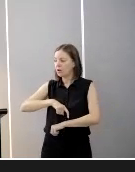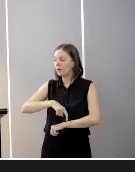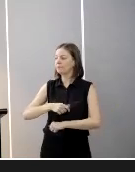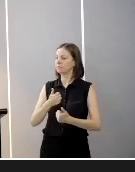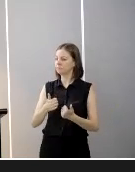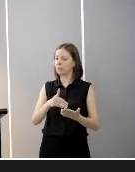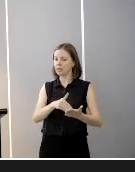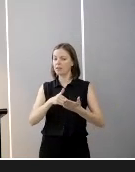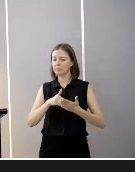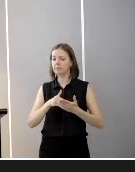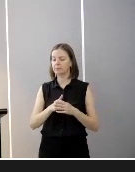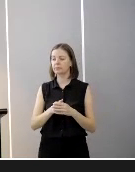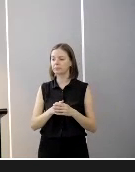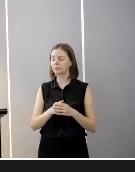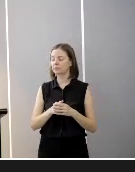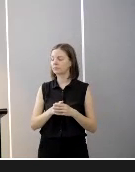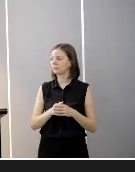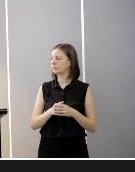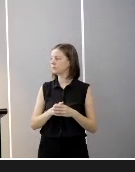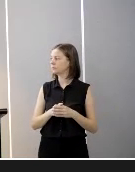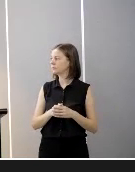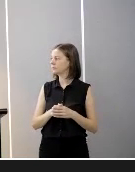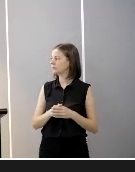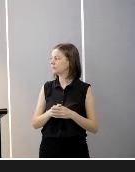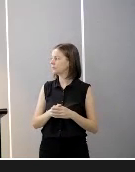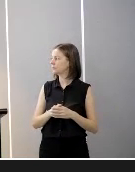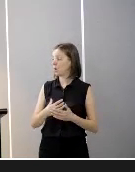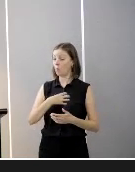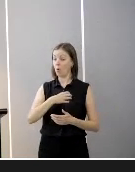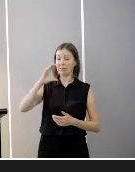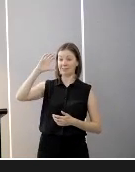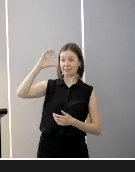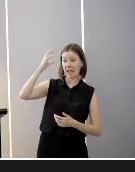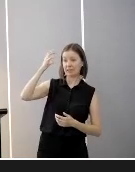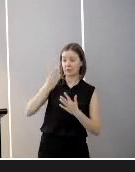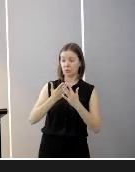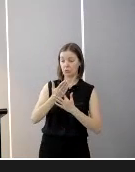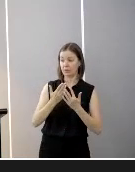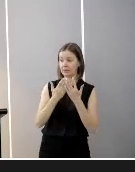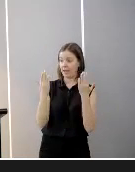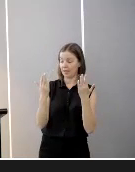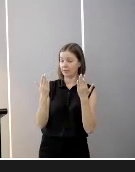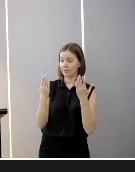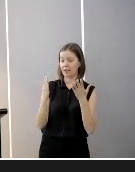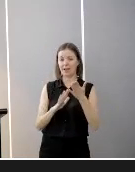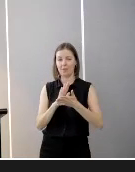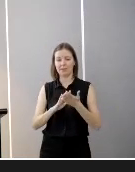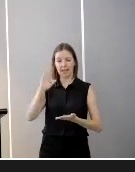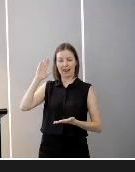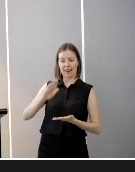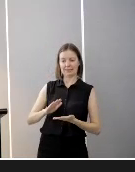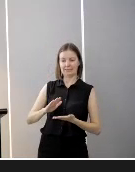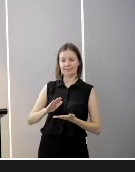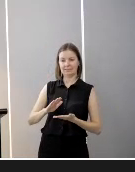that kind of thing. And we think that the more sunlight you get during the day kind of reduces the